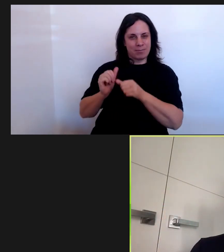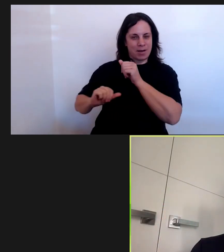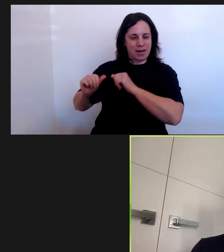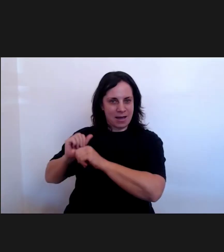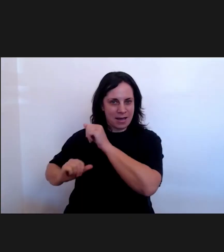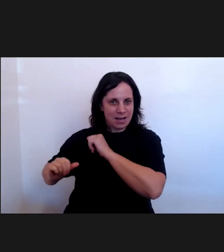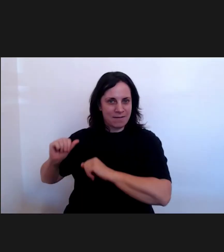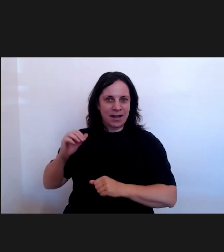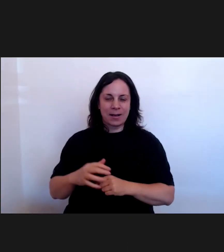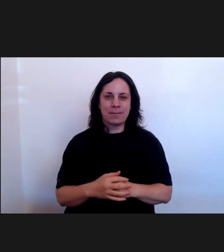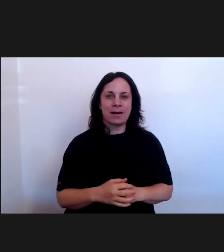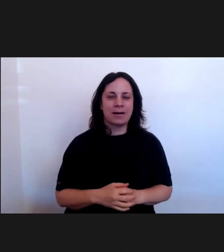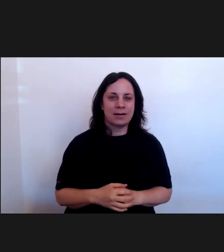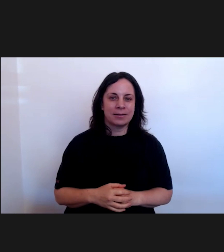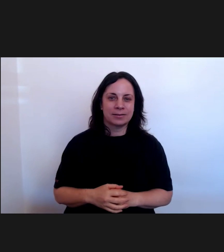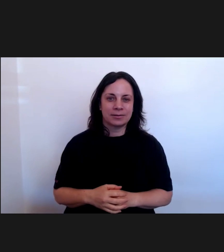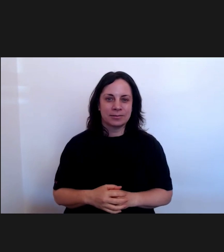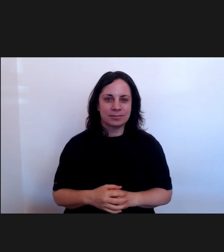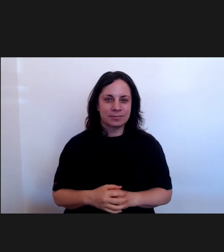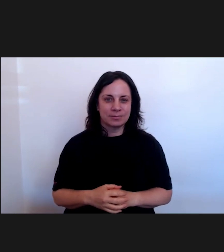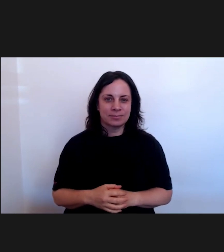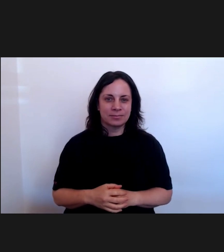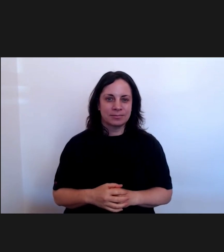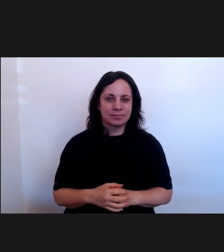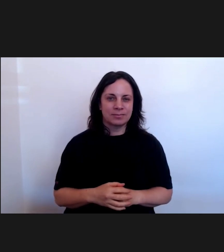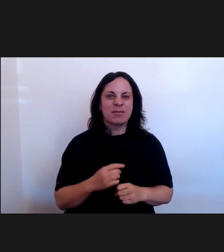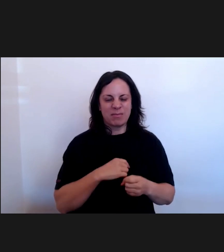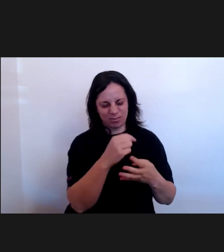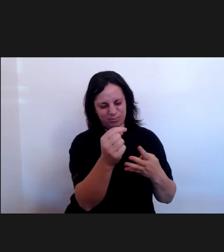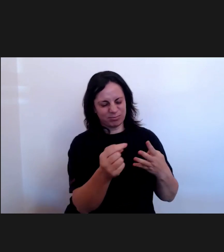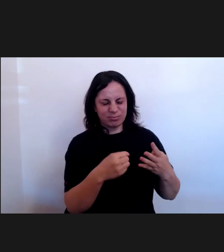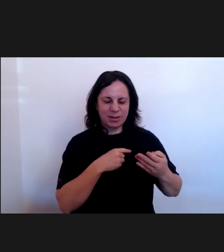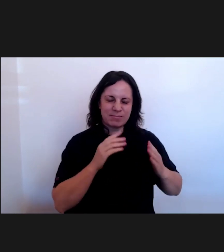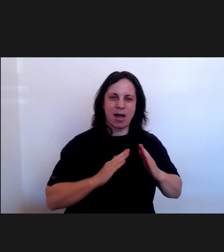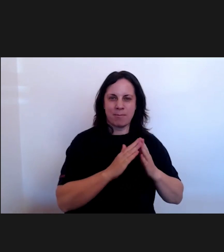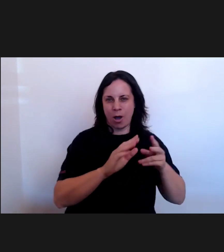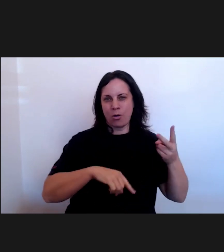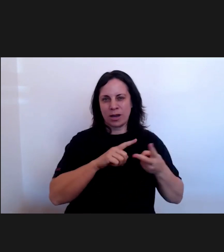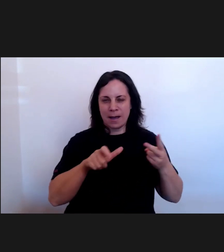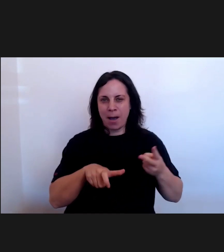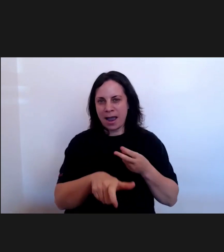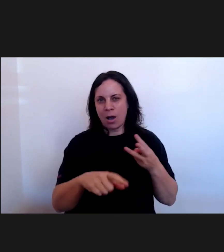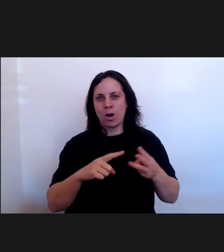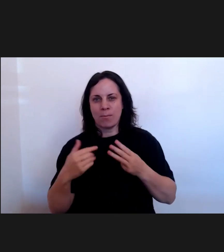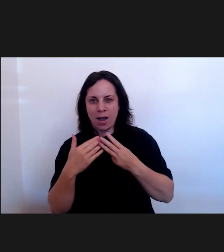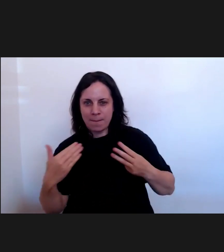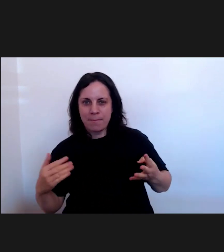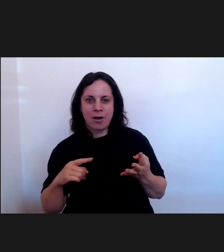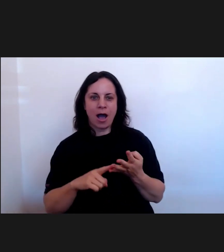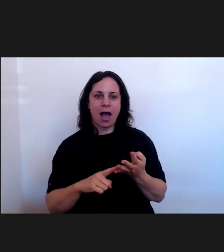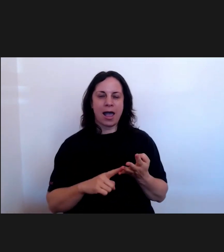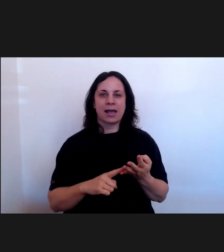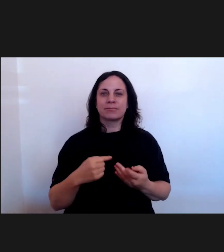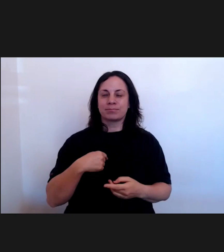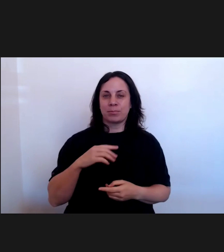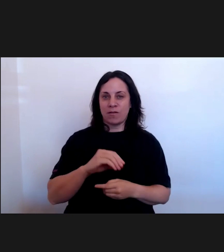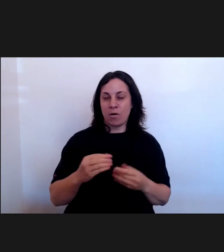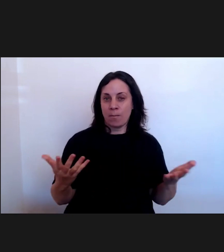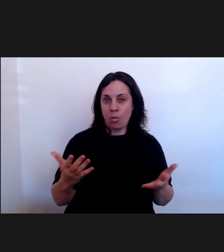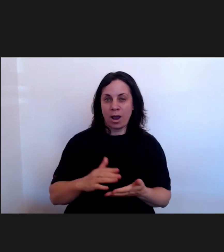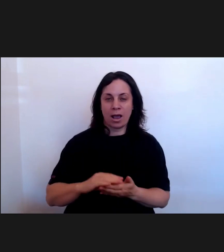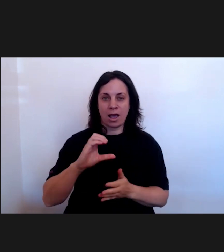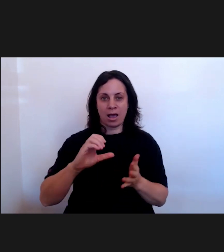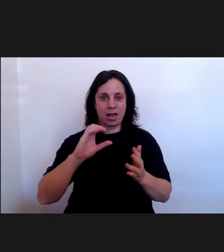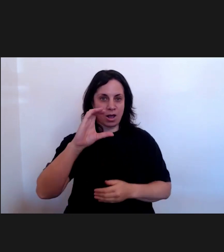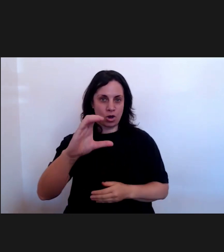wait karangi te awa, no Colombia o ko ti puna, ko Daniel toko ingoa. Kia ora and welcome everyone.